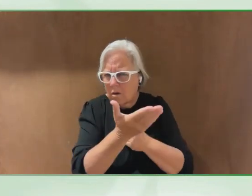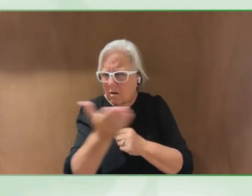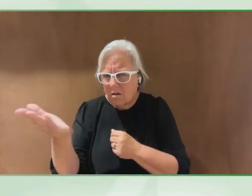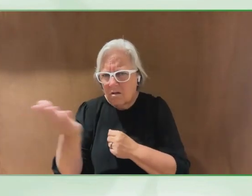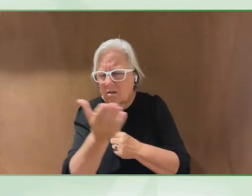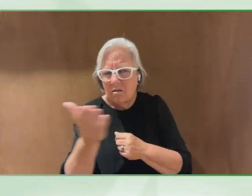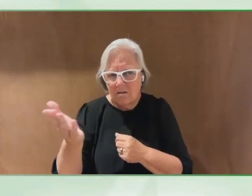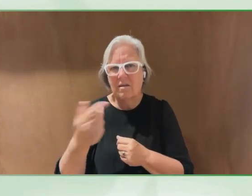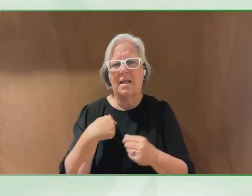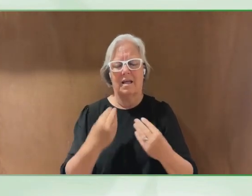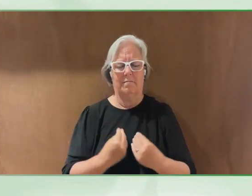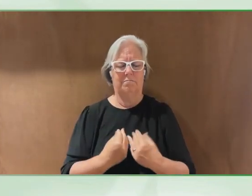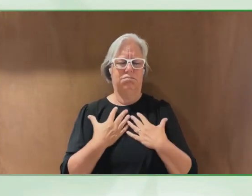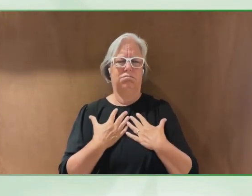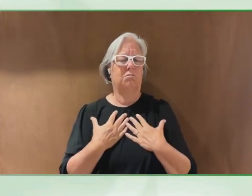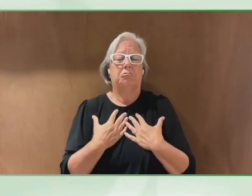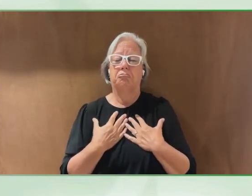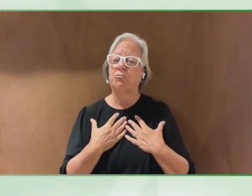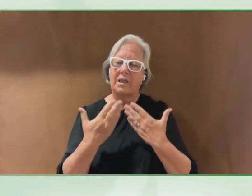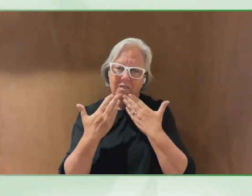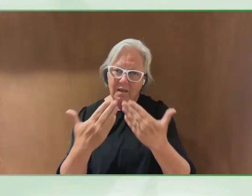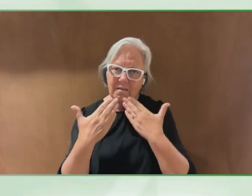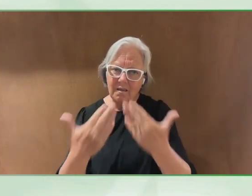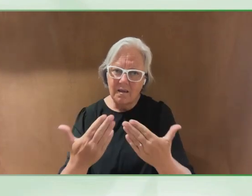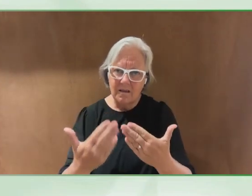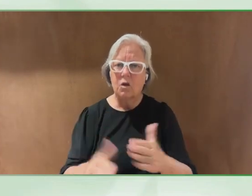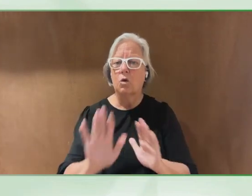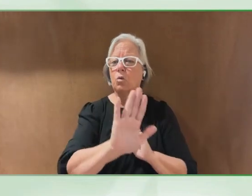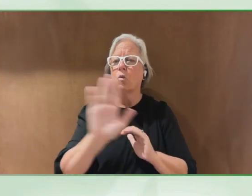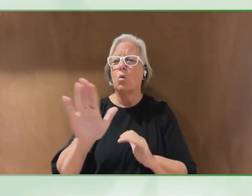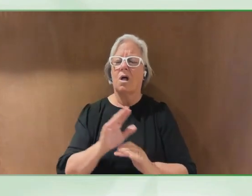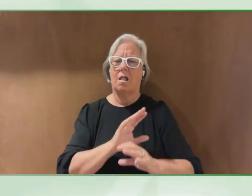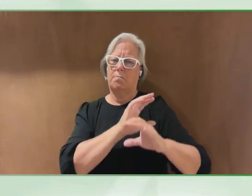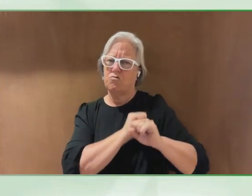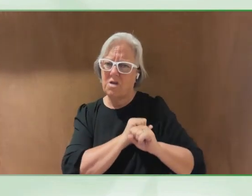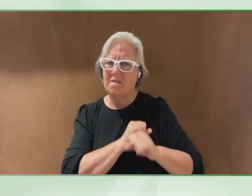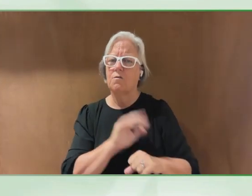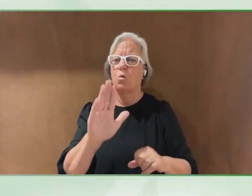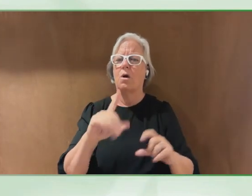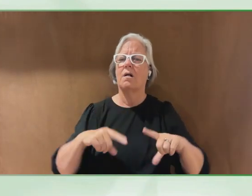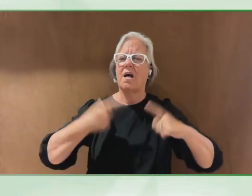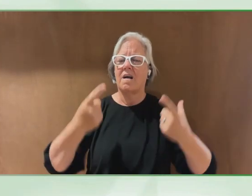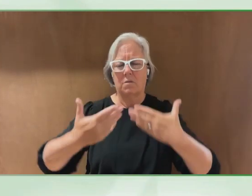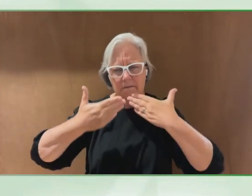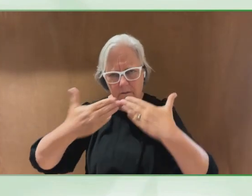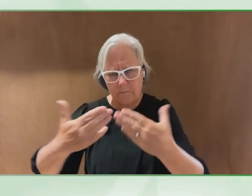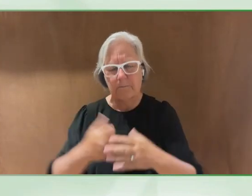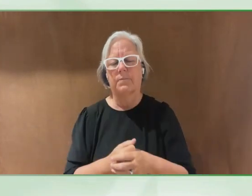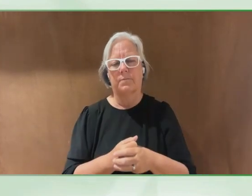inspirational. So thank you for sharing your courage and your lives with us. I think as someone